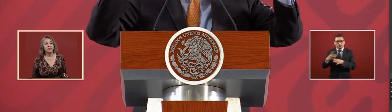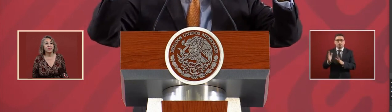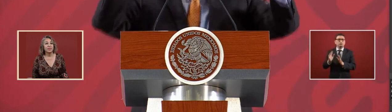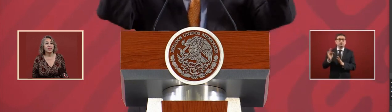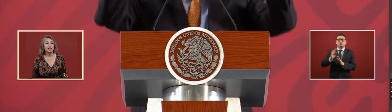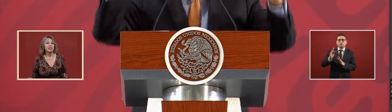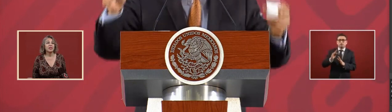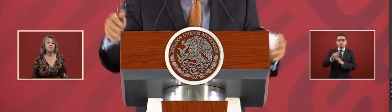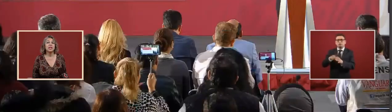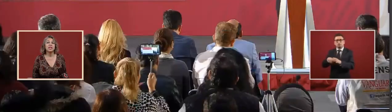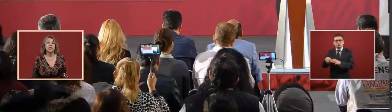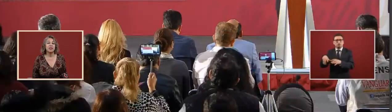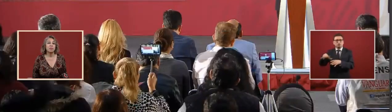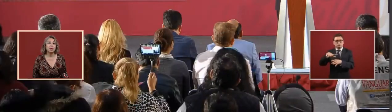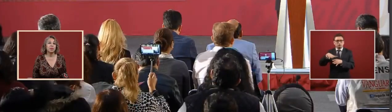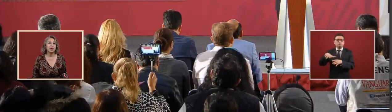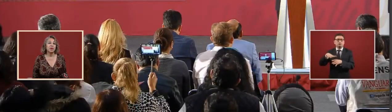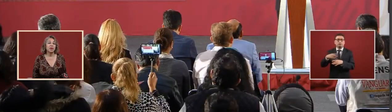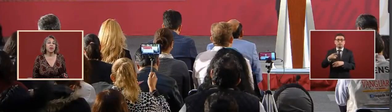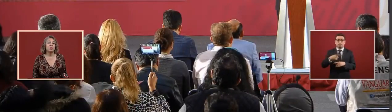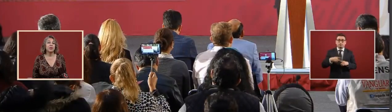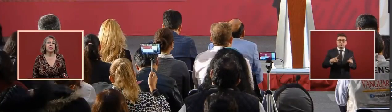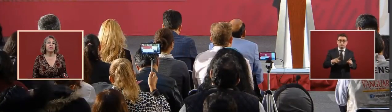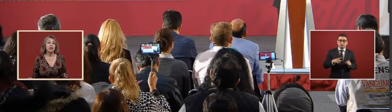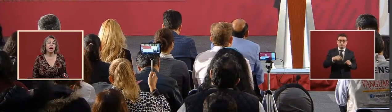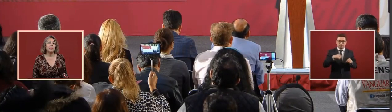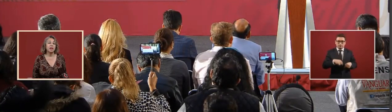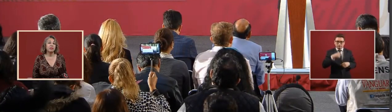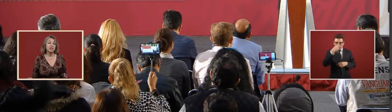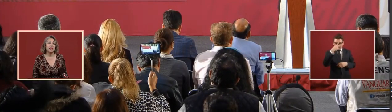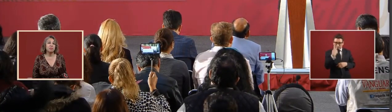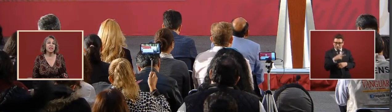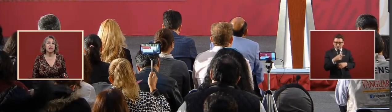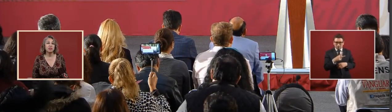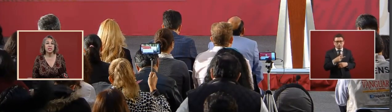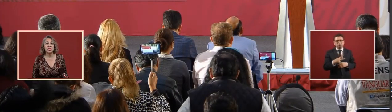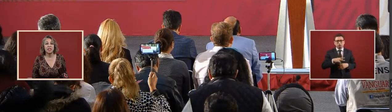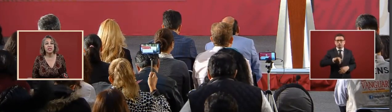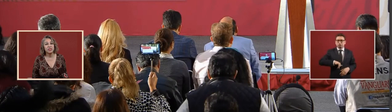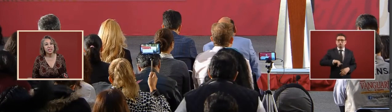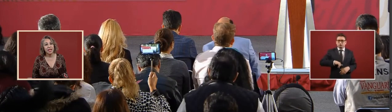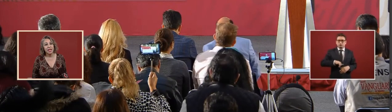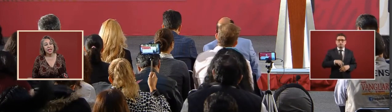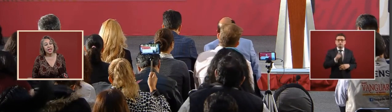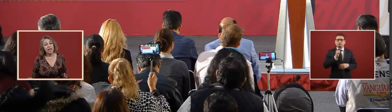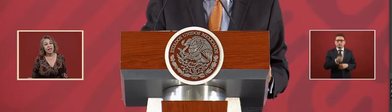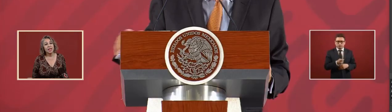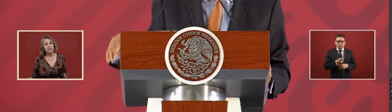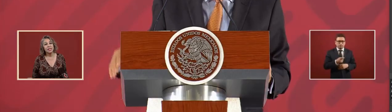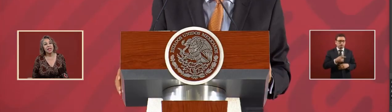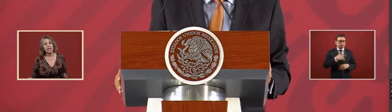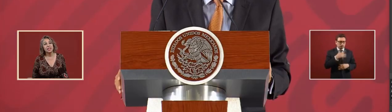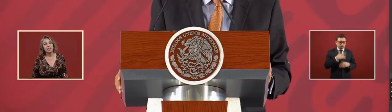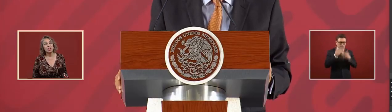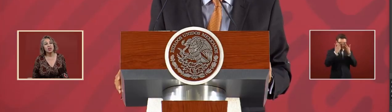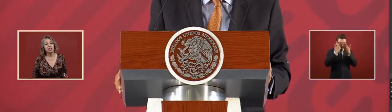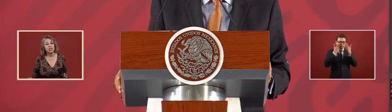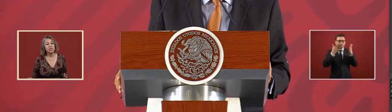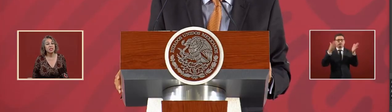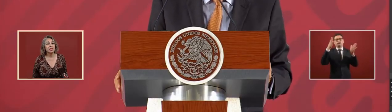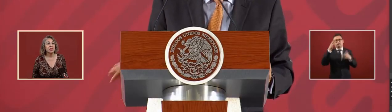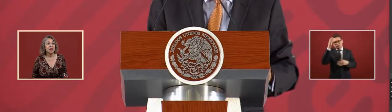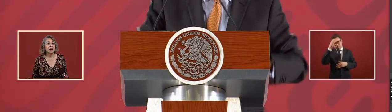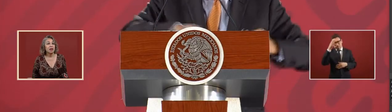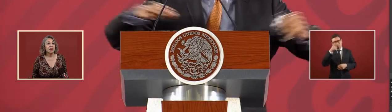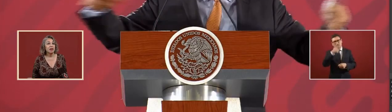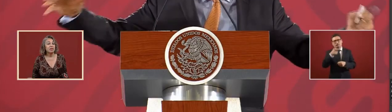los militantes, the military people. But the phenomenon that's in Mexico that's interesting is that it's the